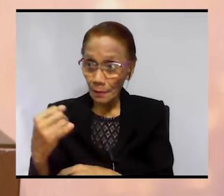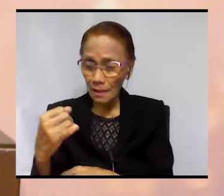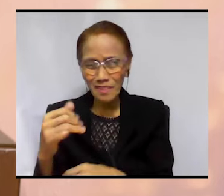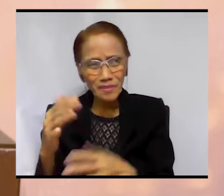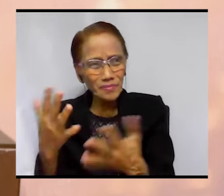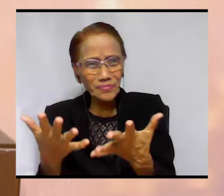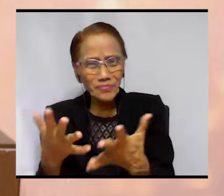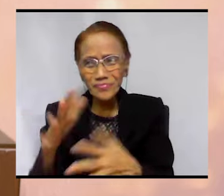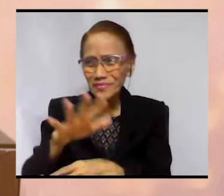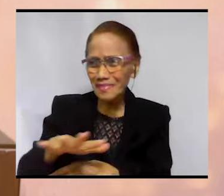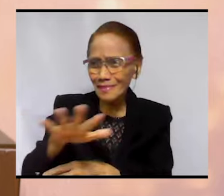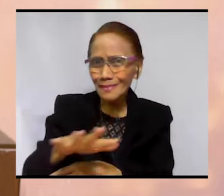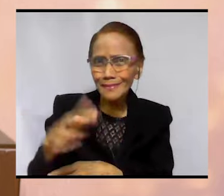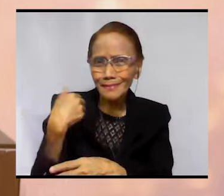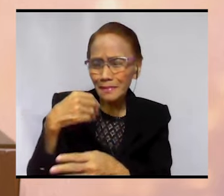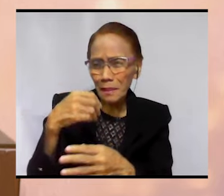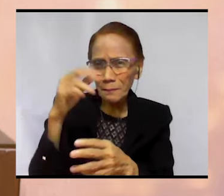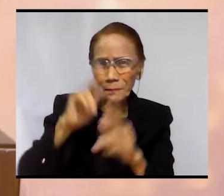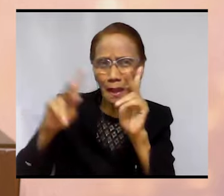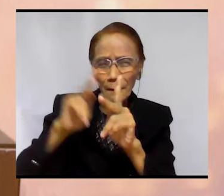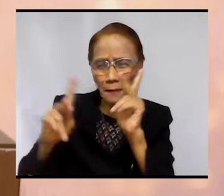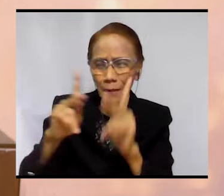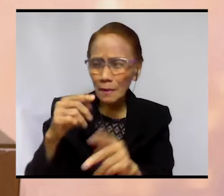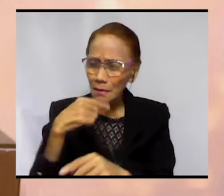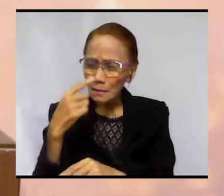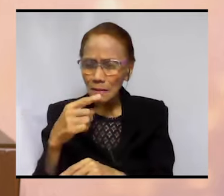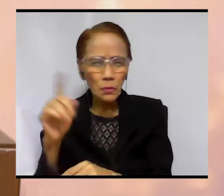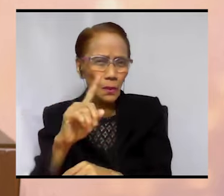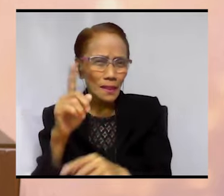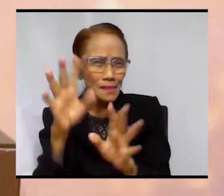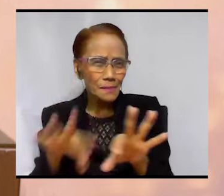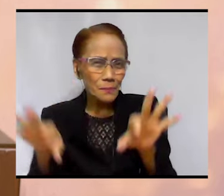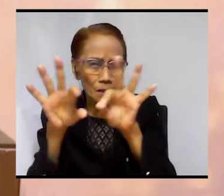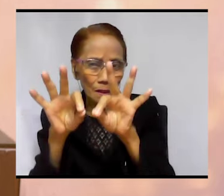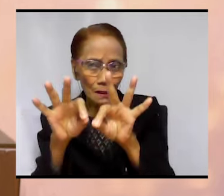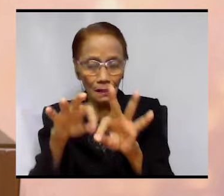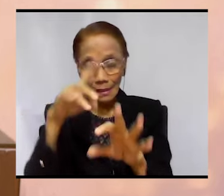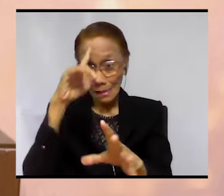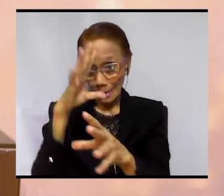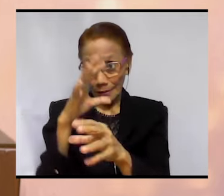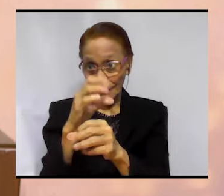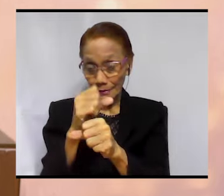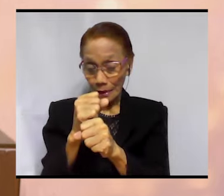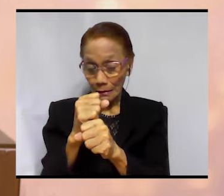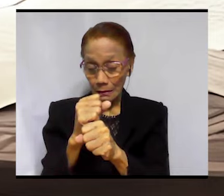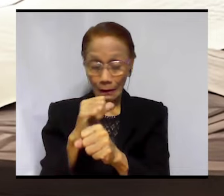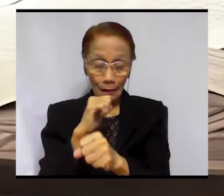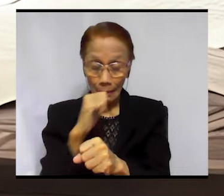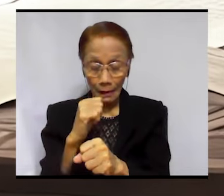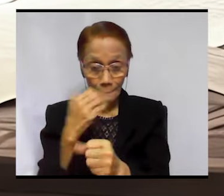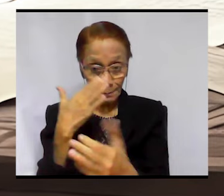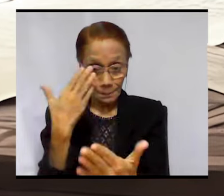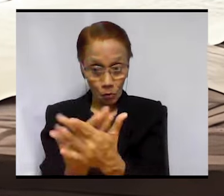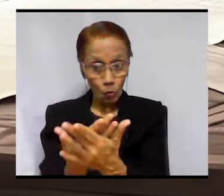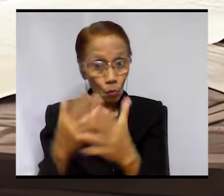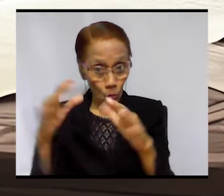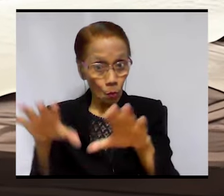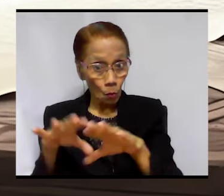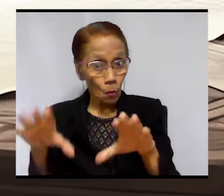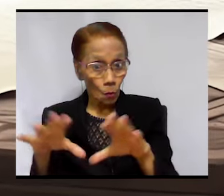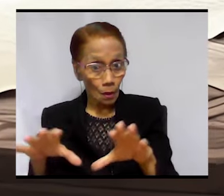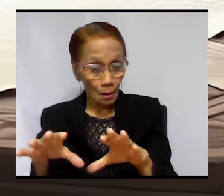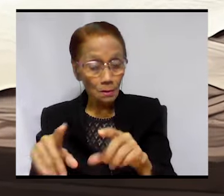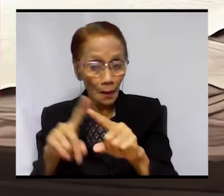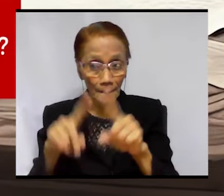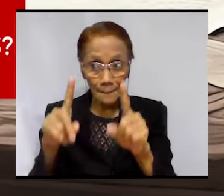some people who say that what is important is faith and not good works. But St.